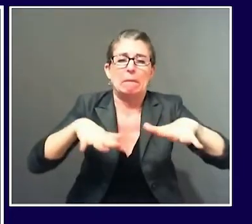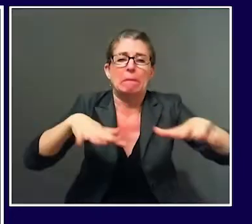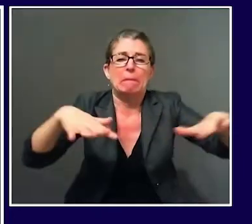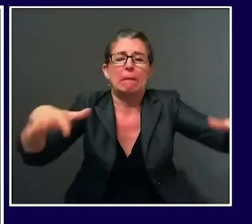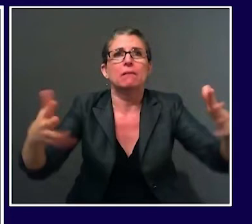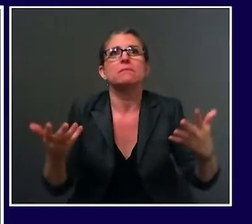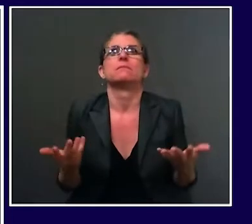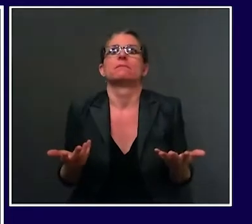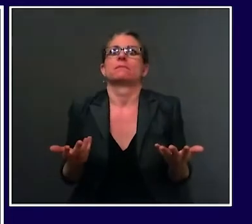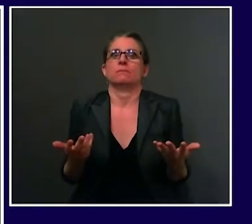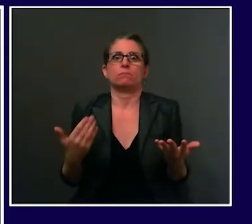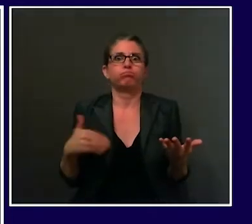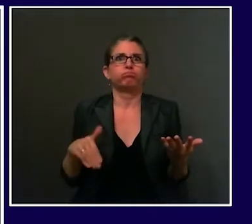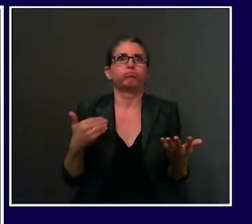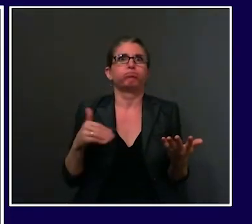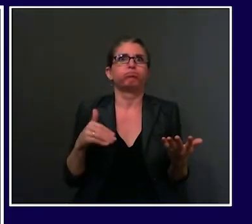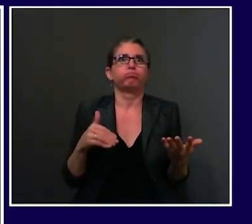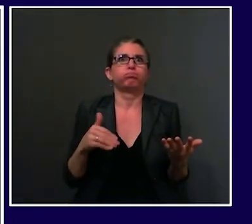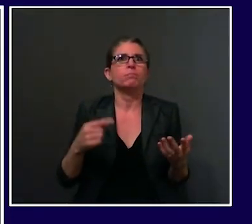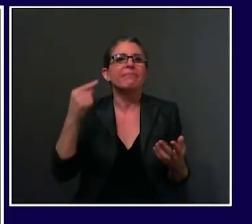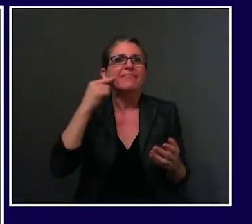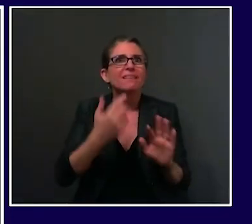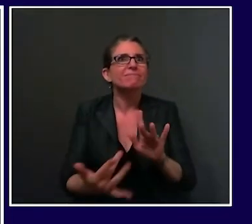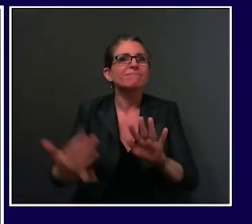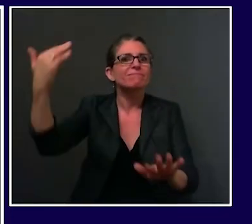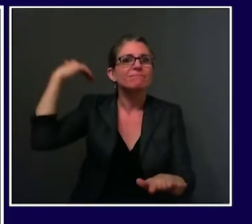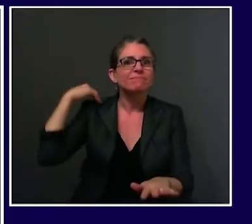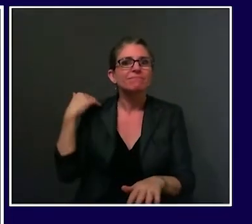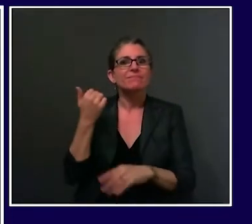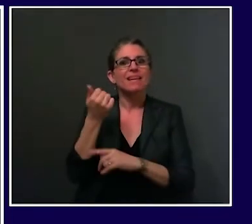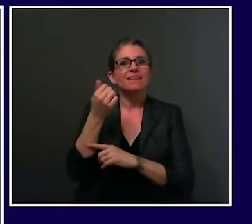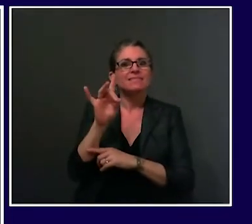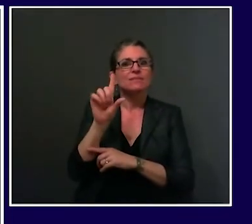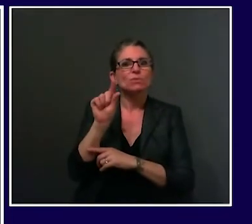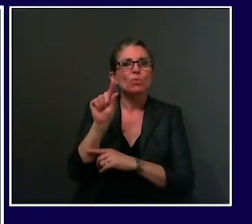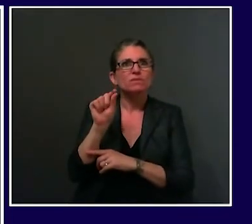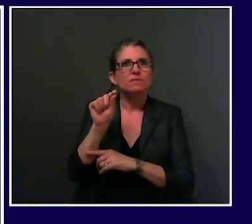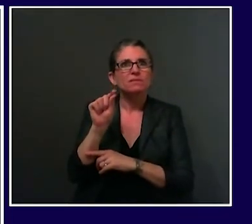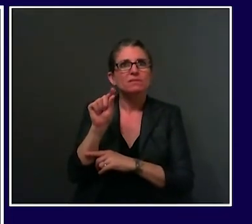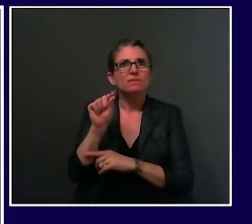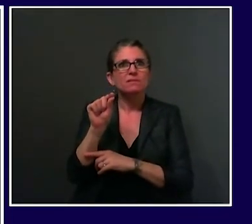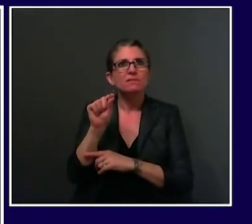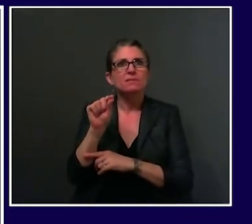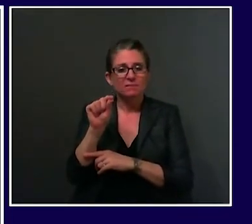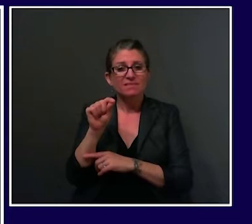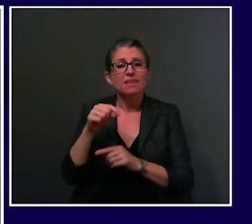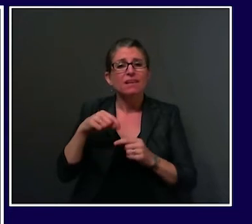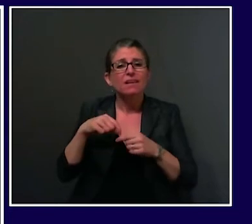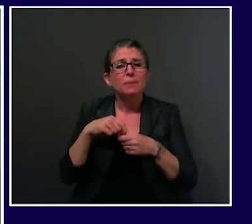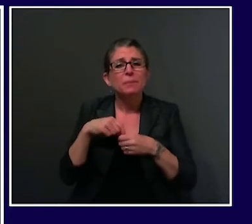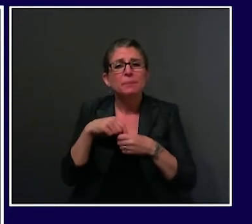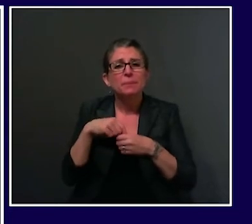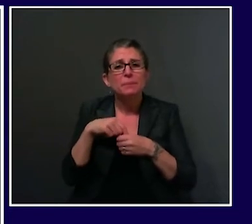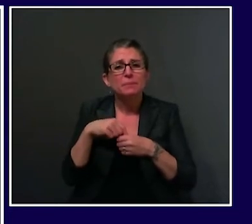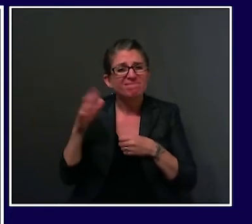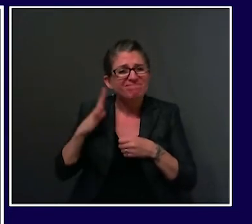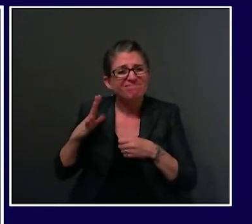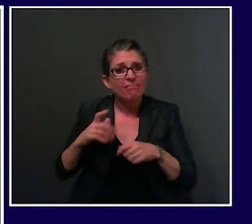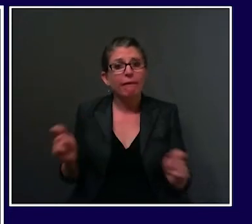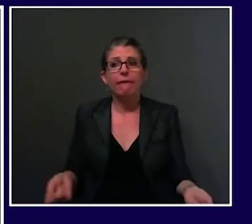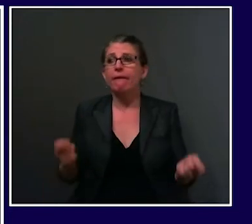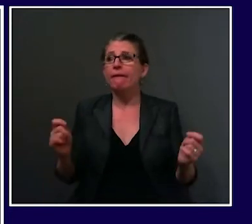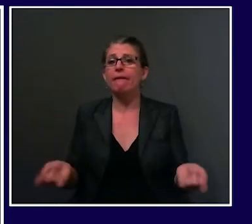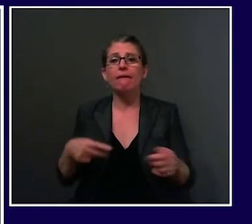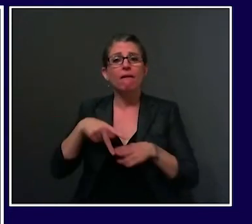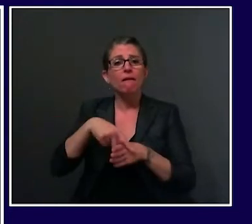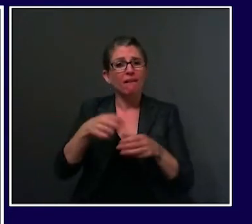1820 and people didn't move from town to town hardly at all, then perhaps that mode of analysis would work.